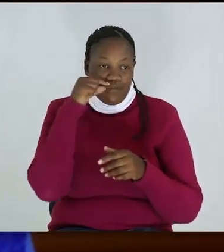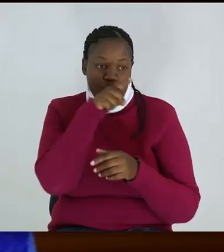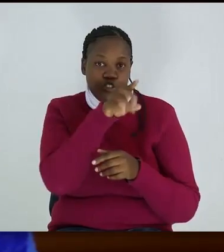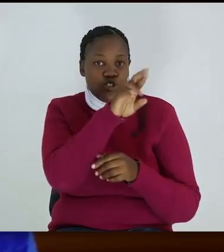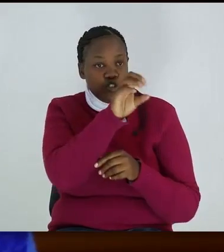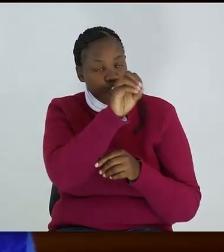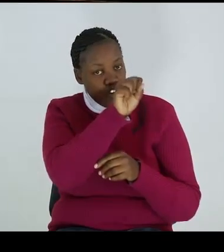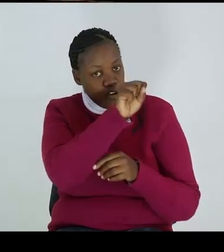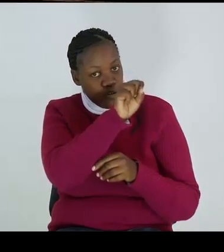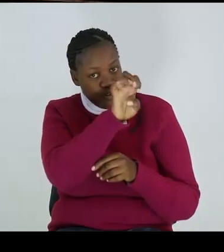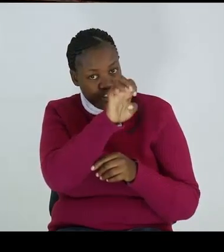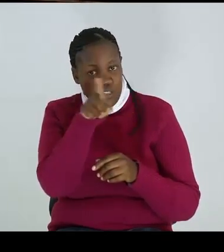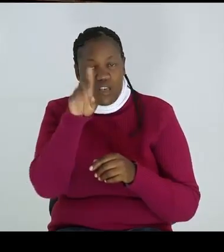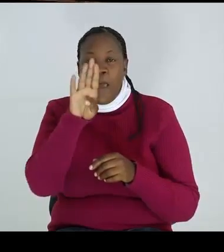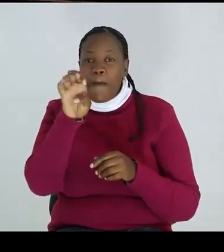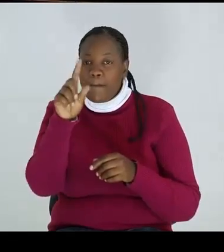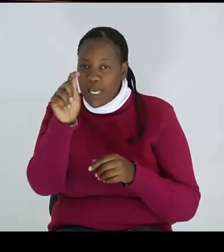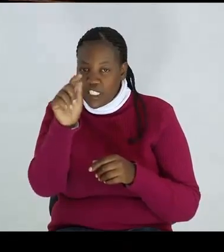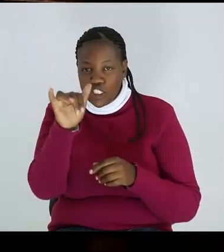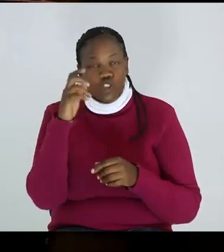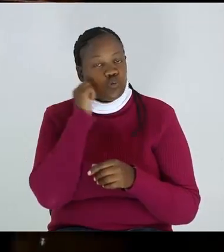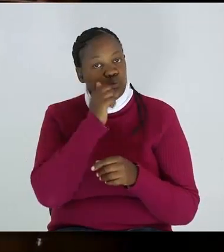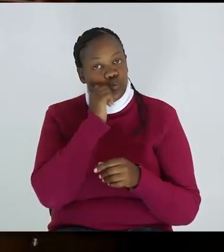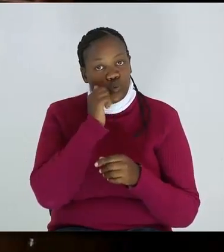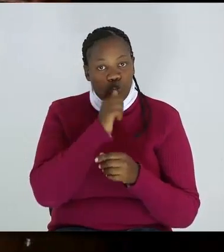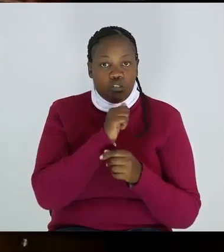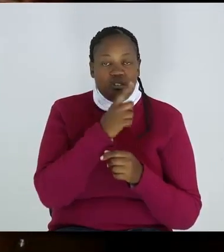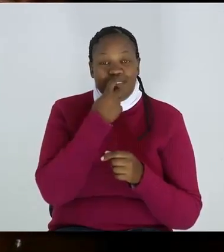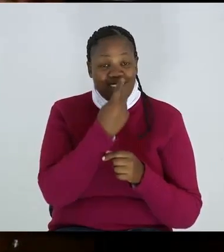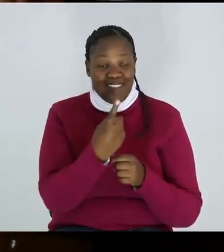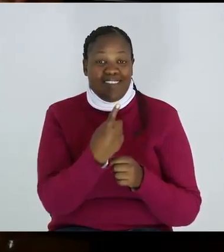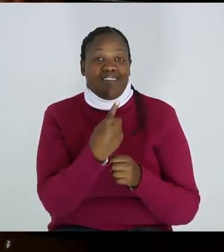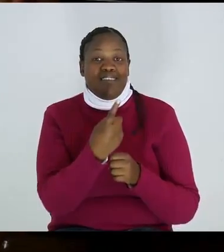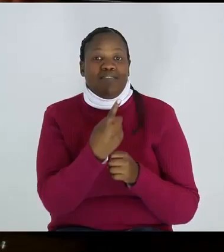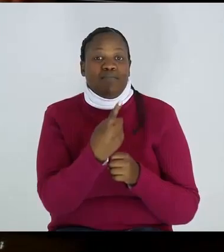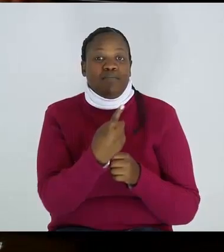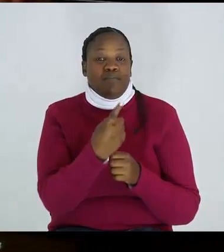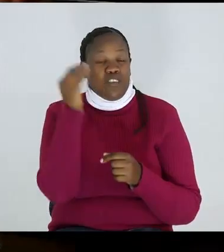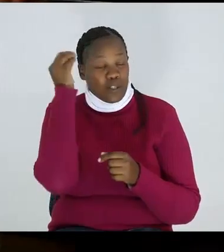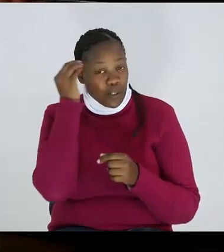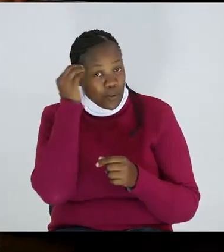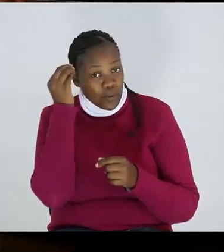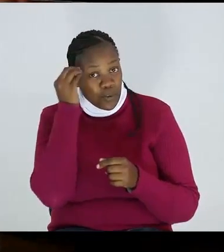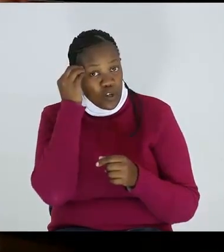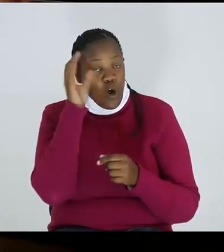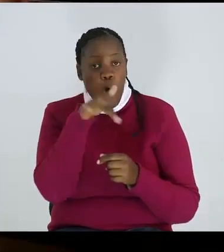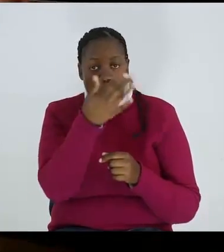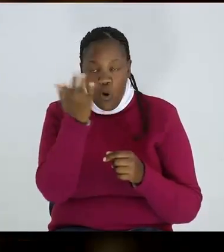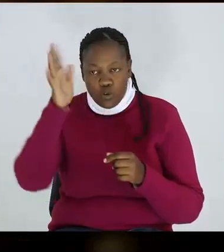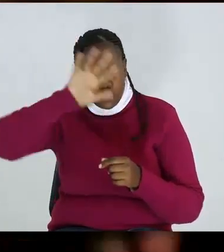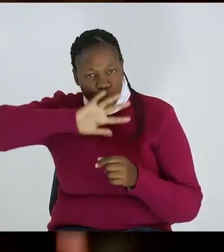ever call me girly again, okay? Okay, girls, I'm sorry. I mean, Rose, Betty, I'm